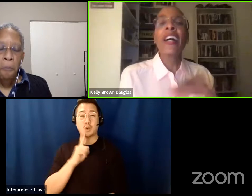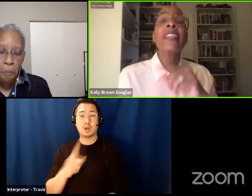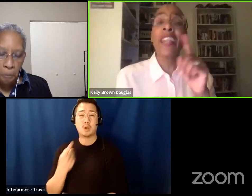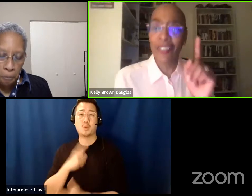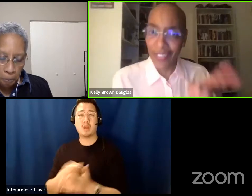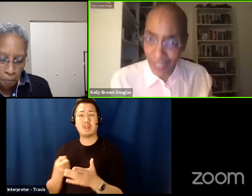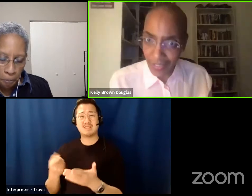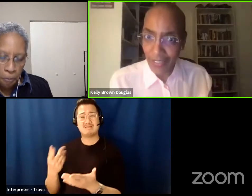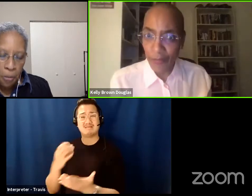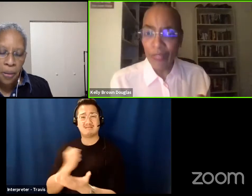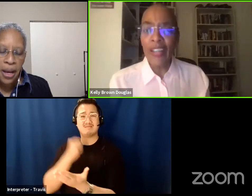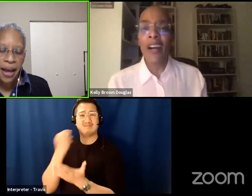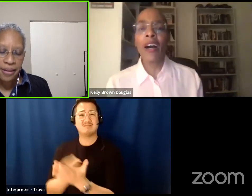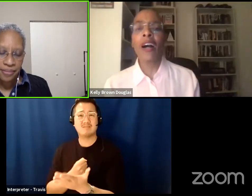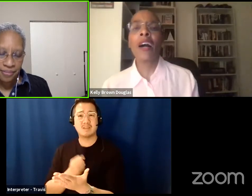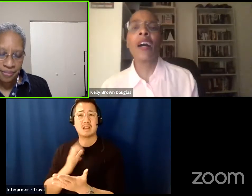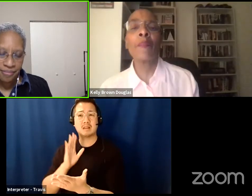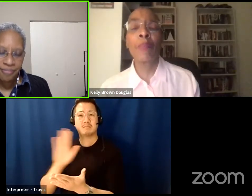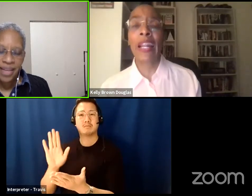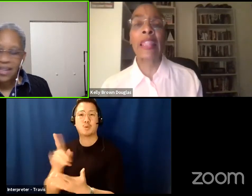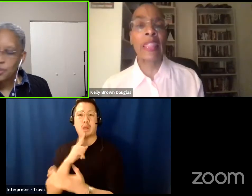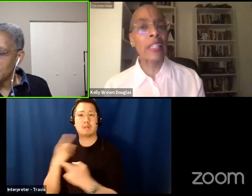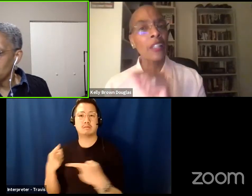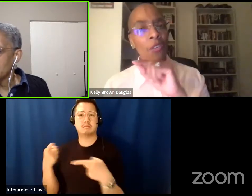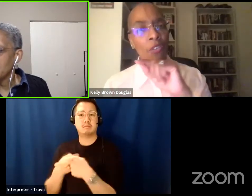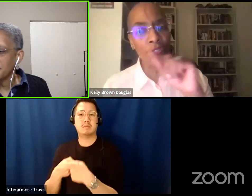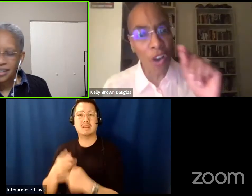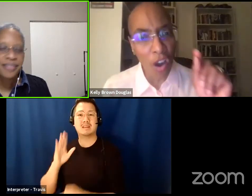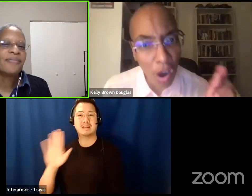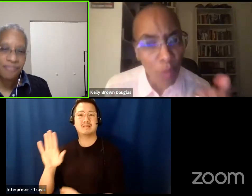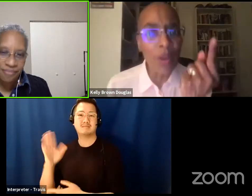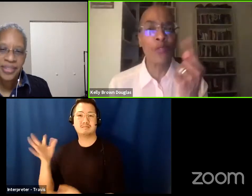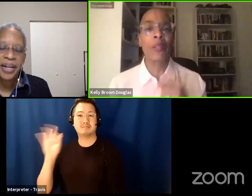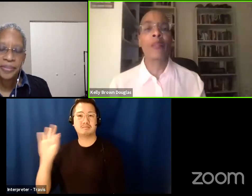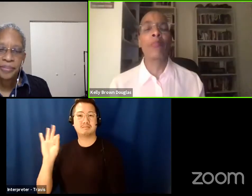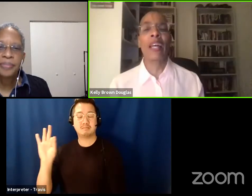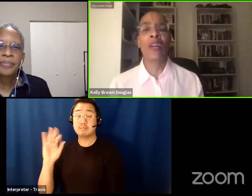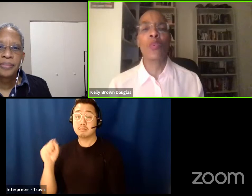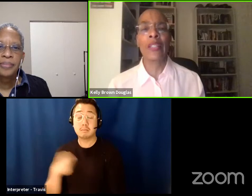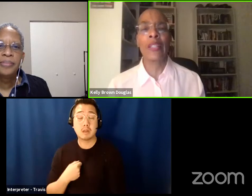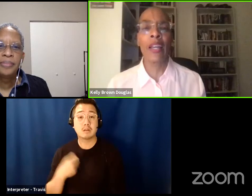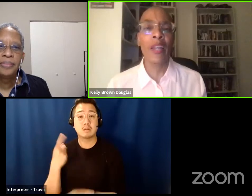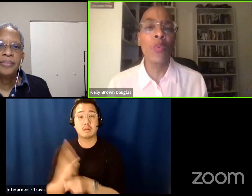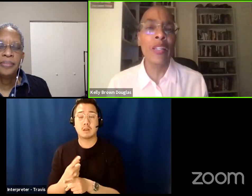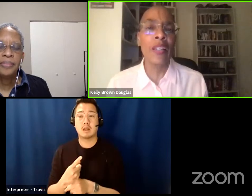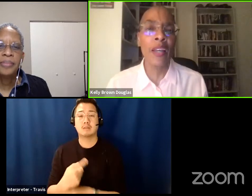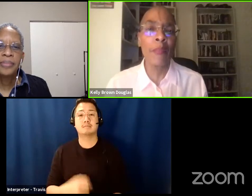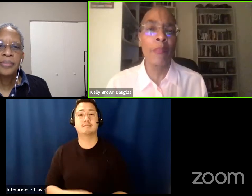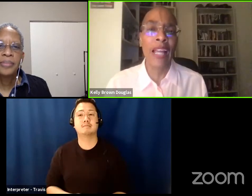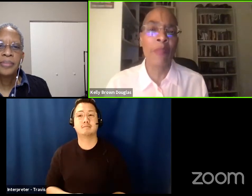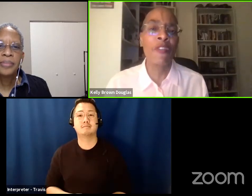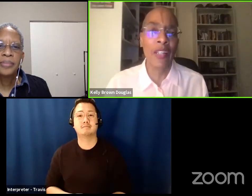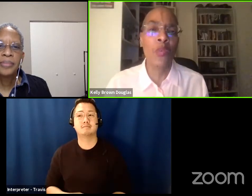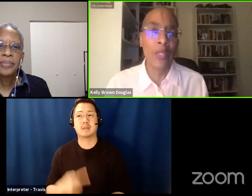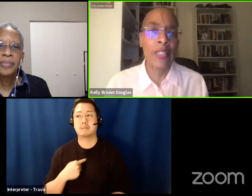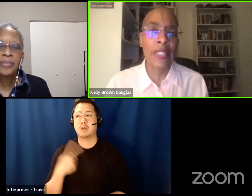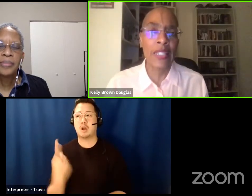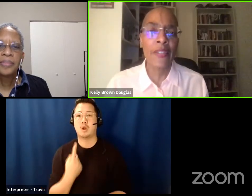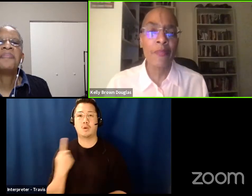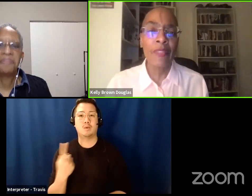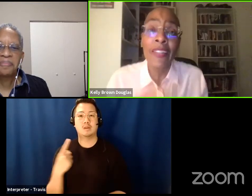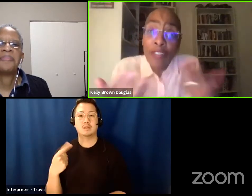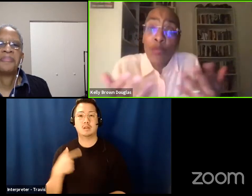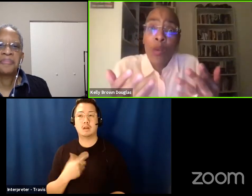voice? Yes, indeed. Okay. But that's what I was hearing. Always been a Black witness, a Black prophetic